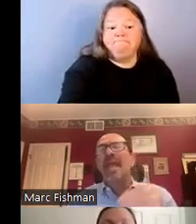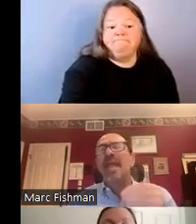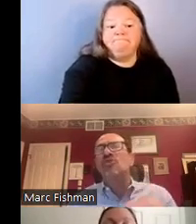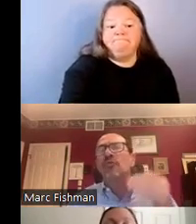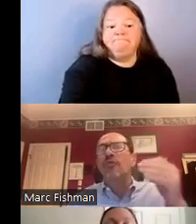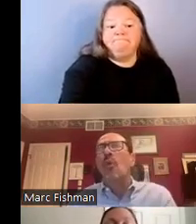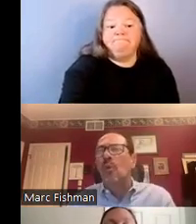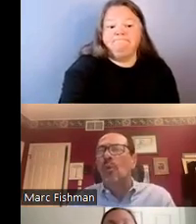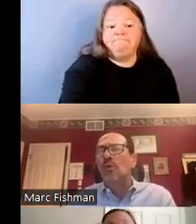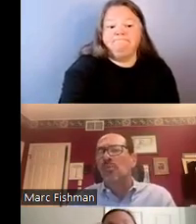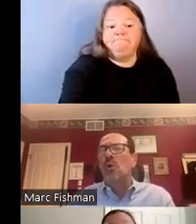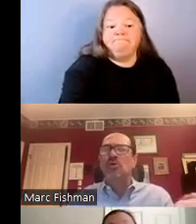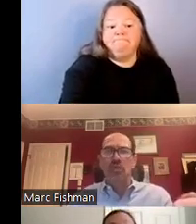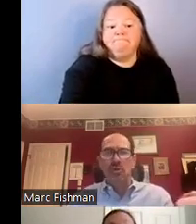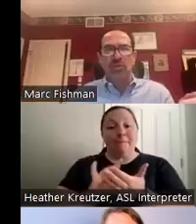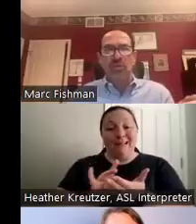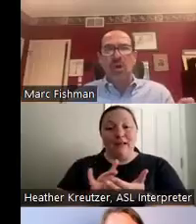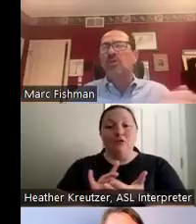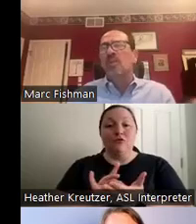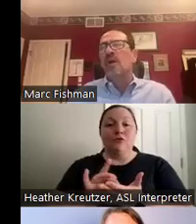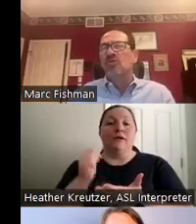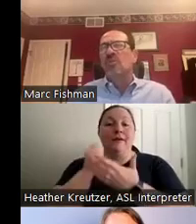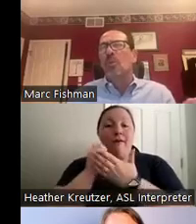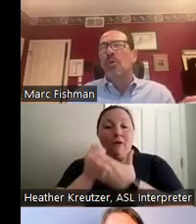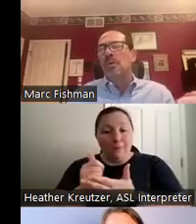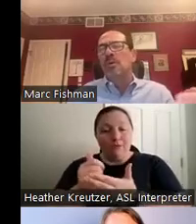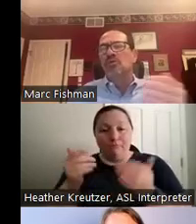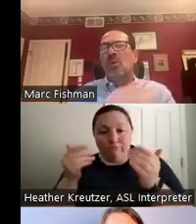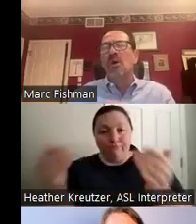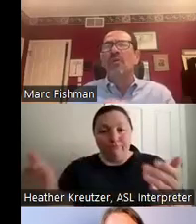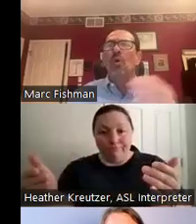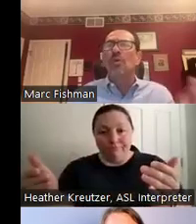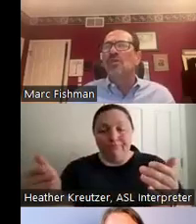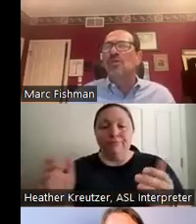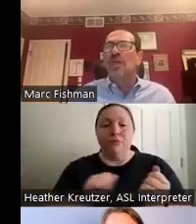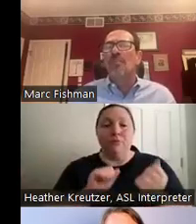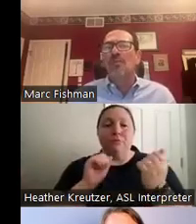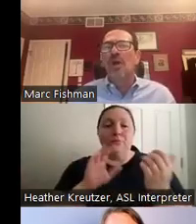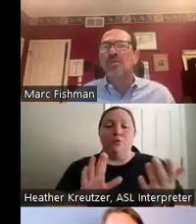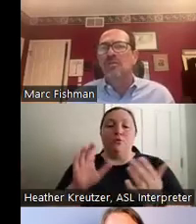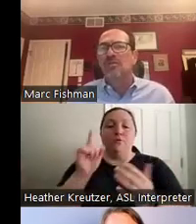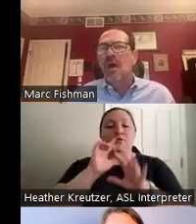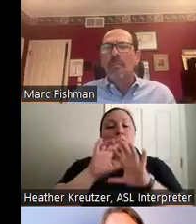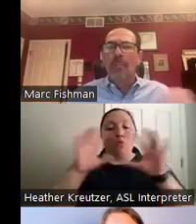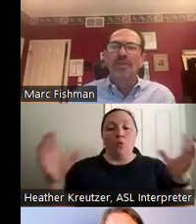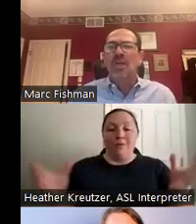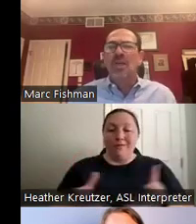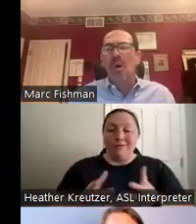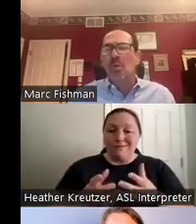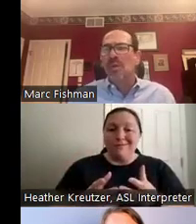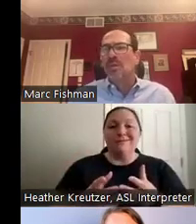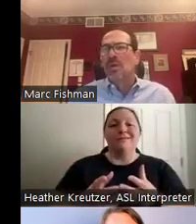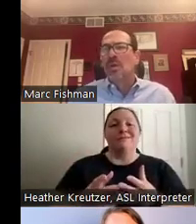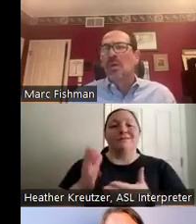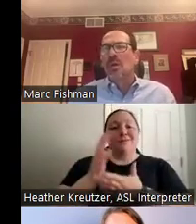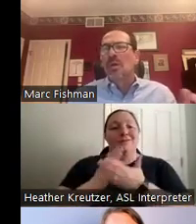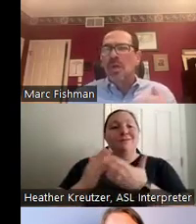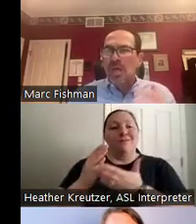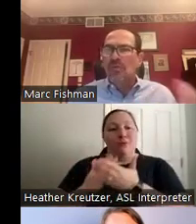and medication forward approaches are especially important as part of a holistic, comprehensive,